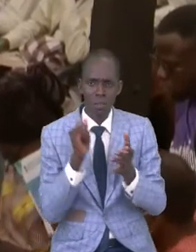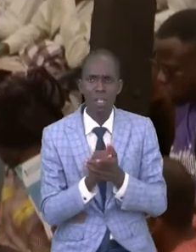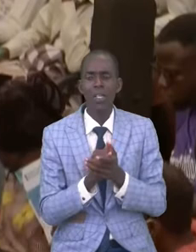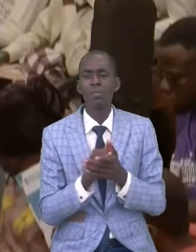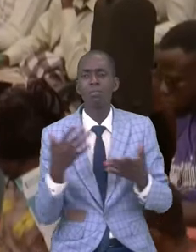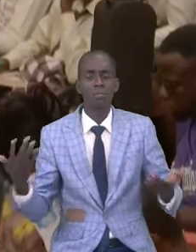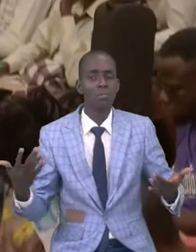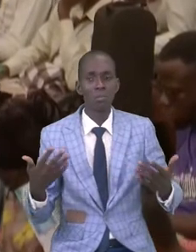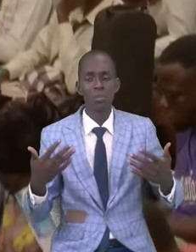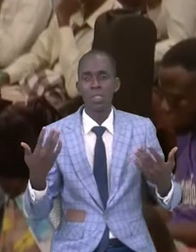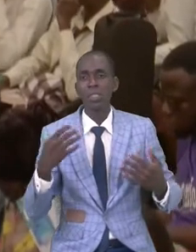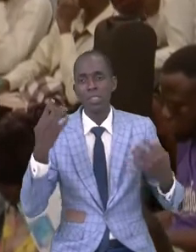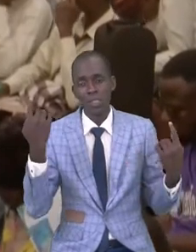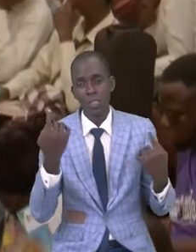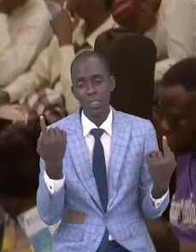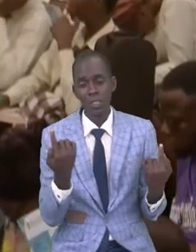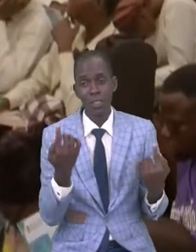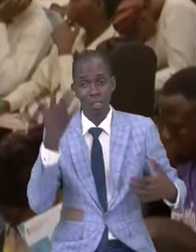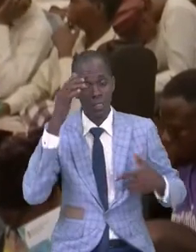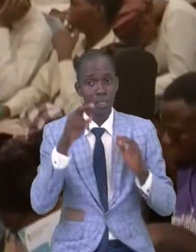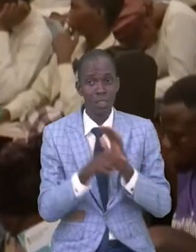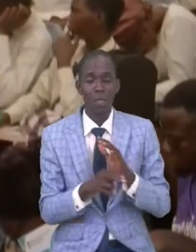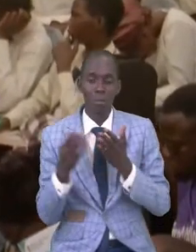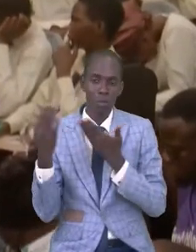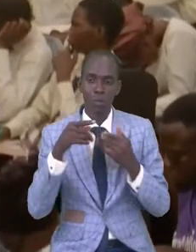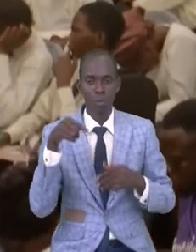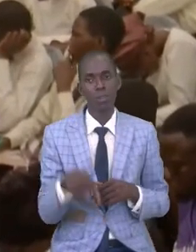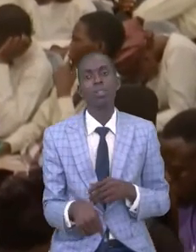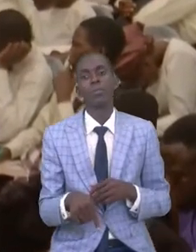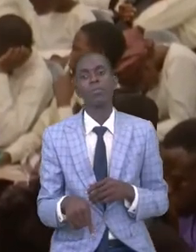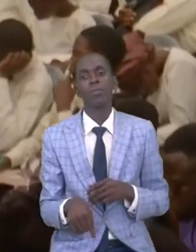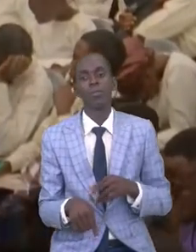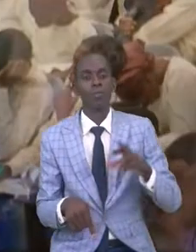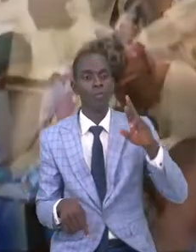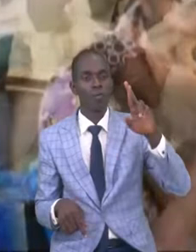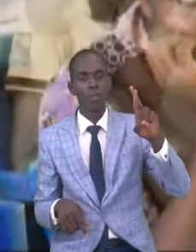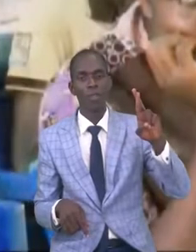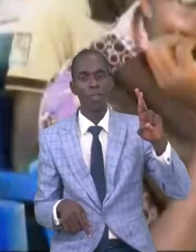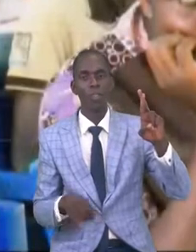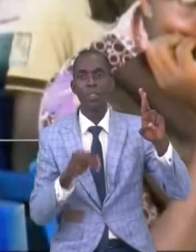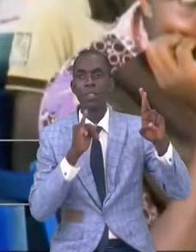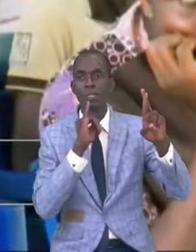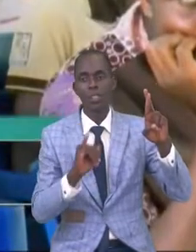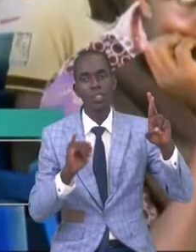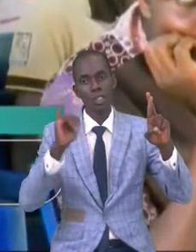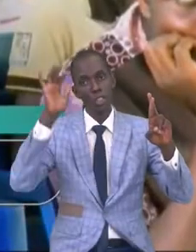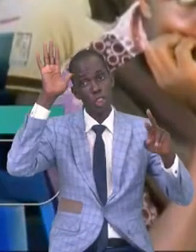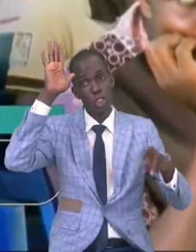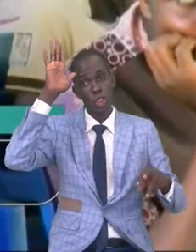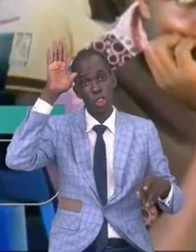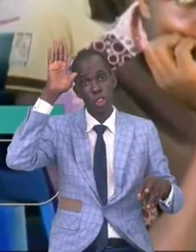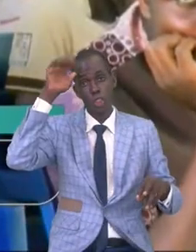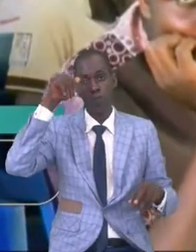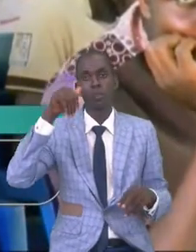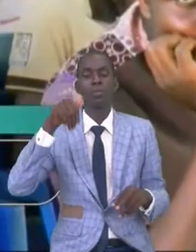you down, R is rebellion. Now, there